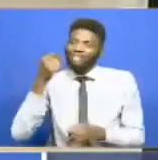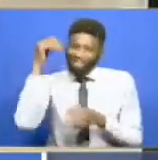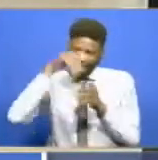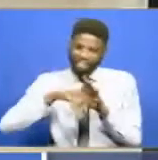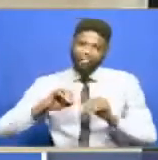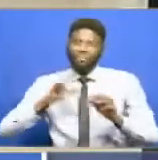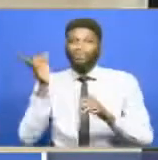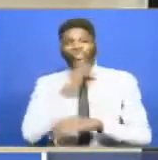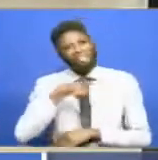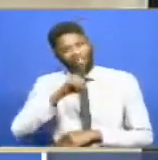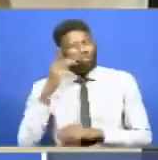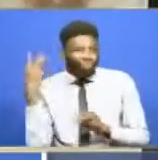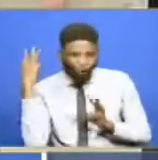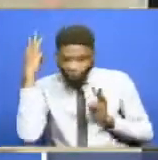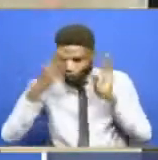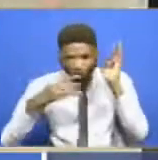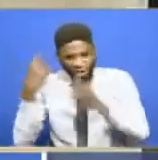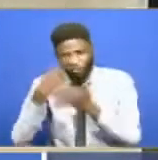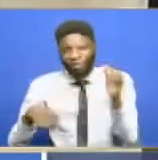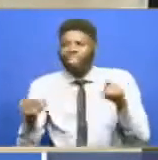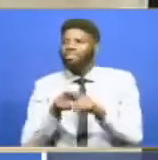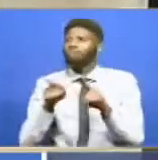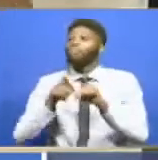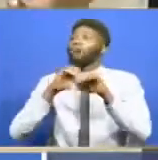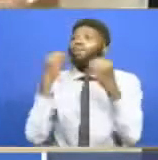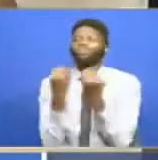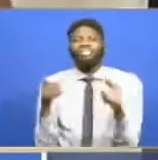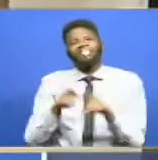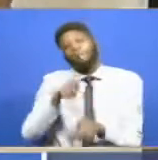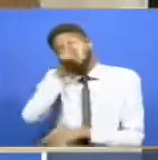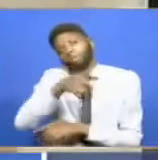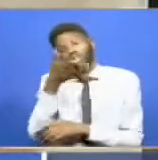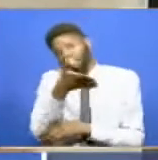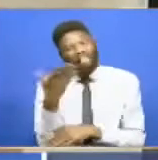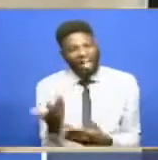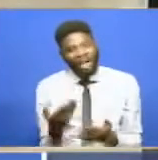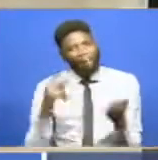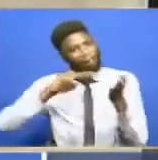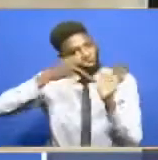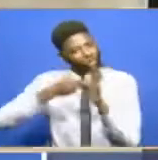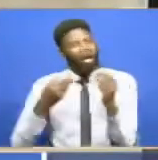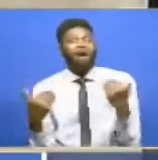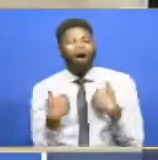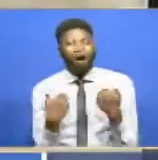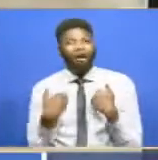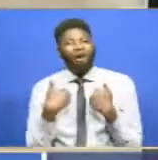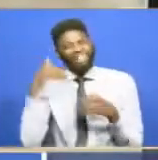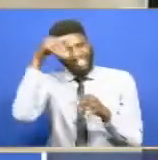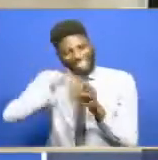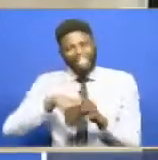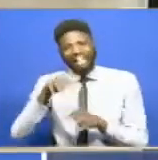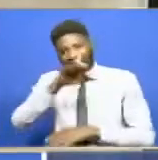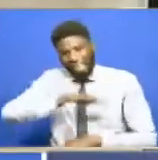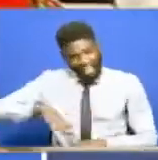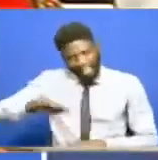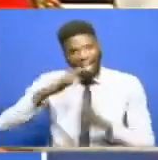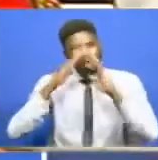was your worry as an organization or someone with a working on a project in an informal settlement?